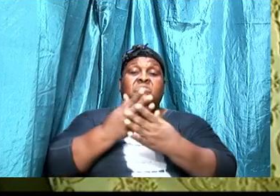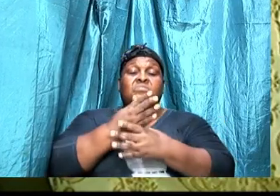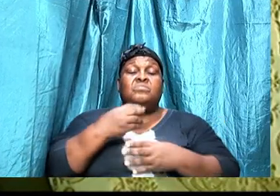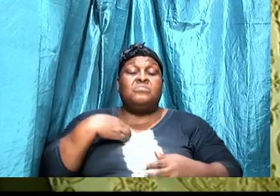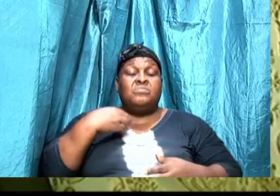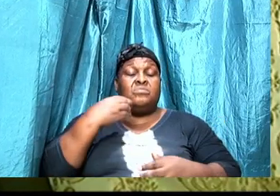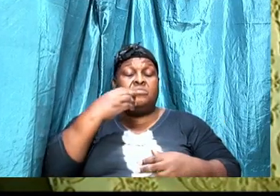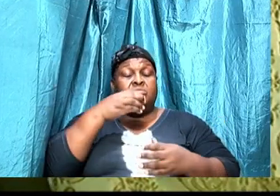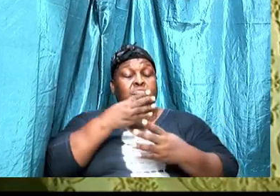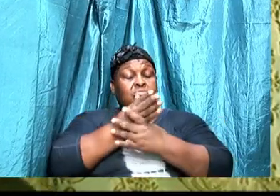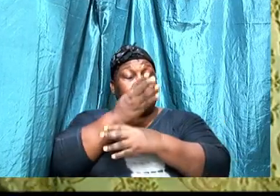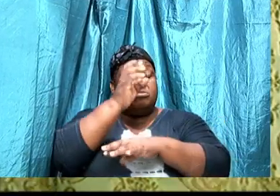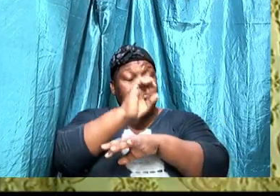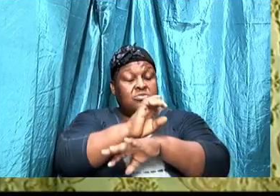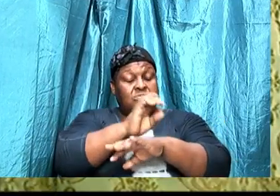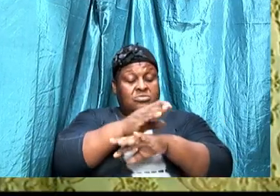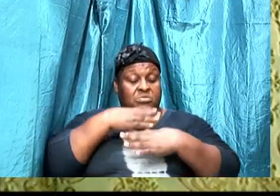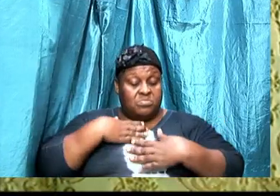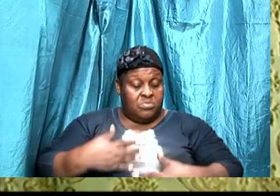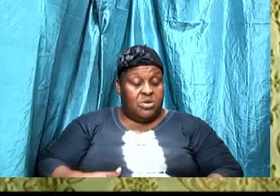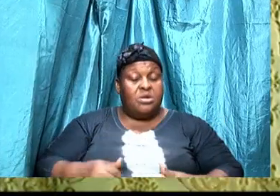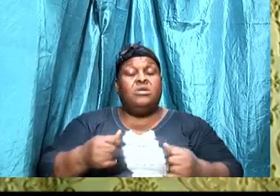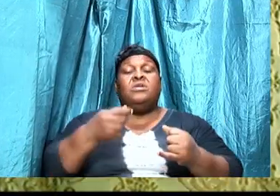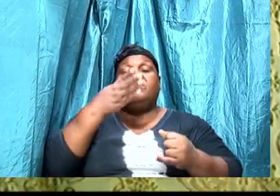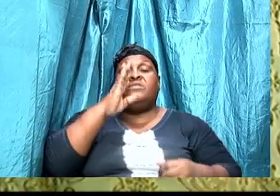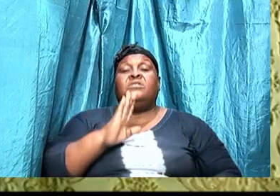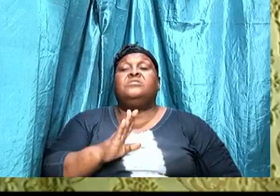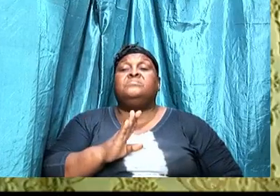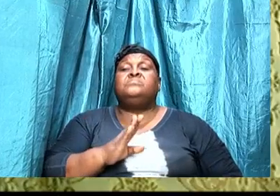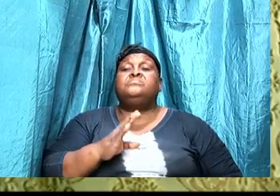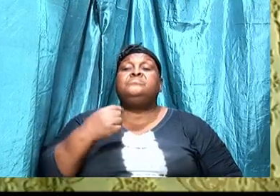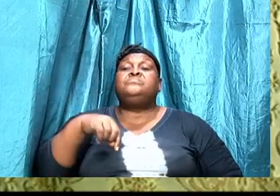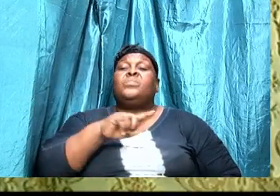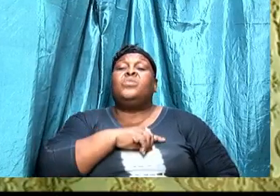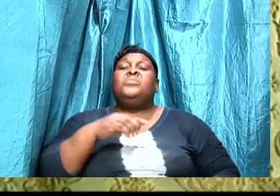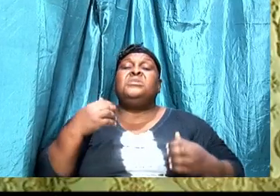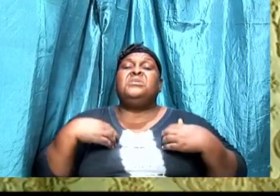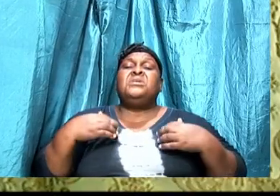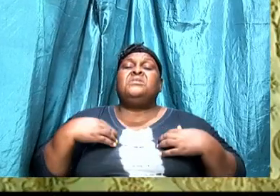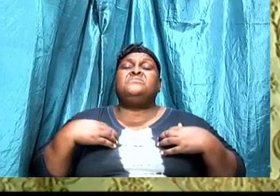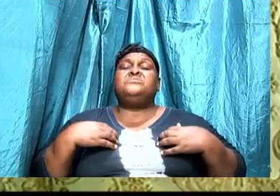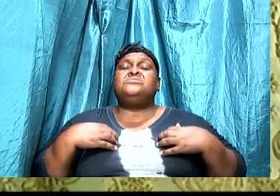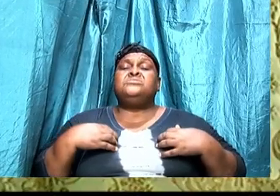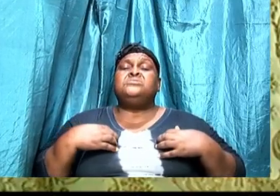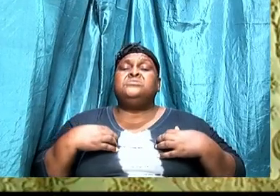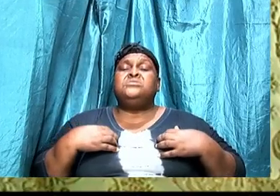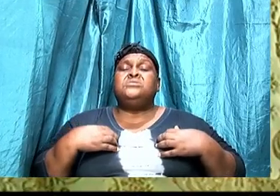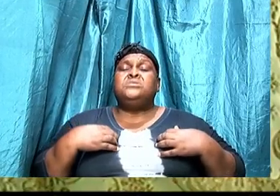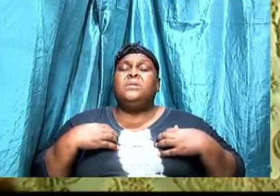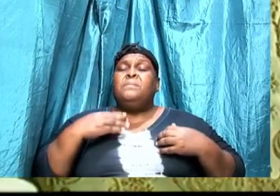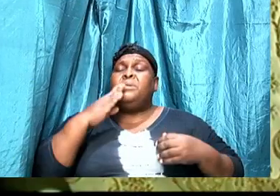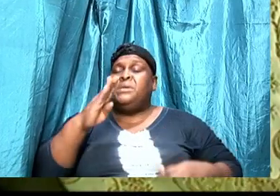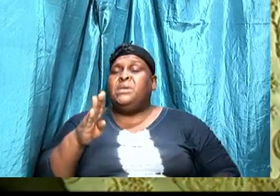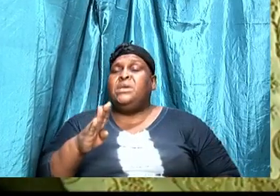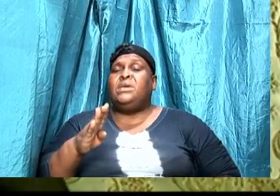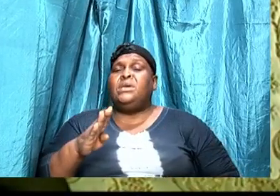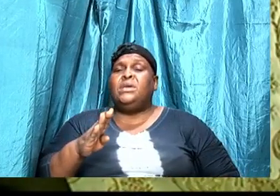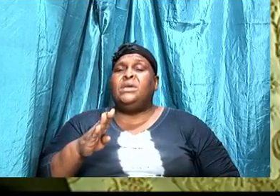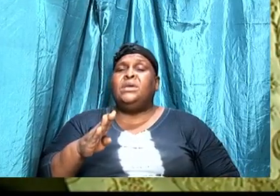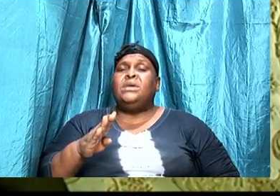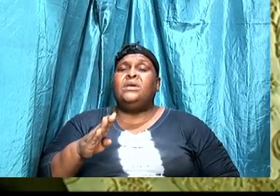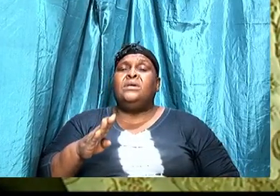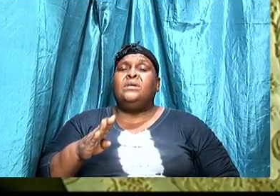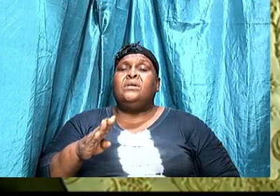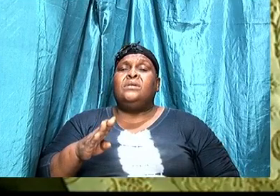will of God. But we have to, you know, we have to be aligned to God's